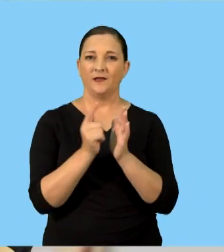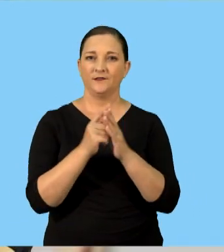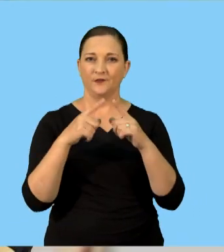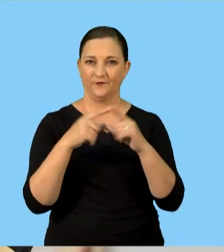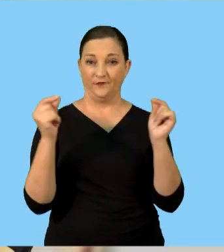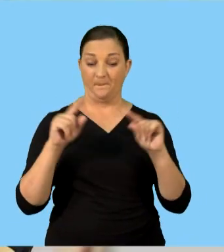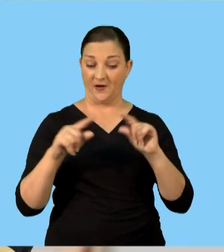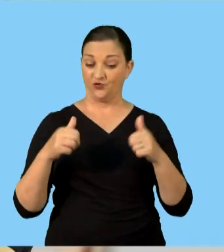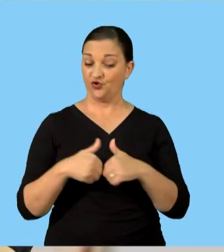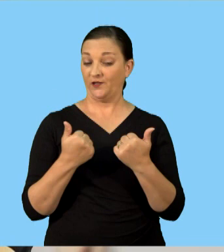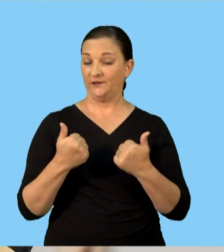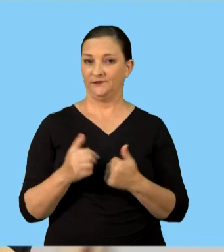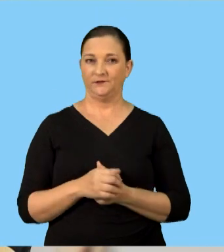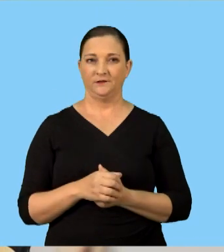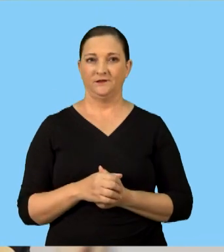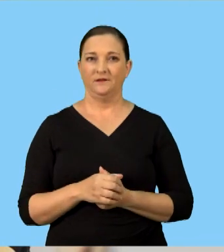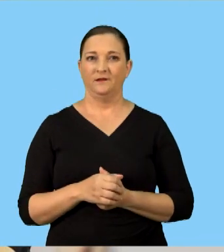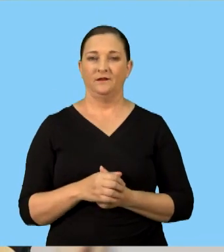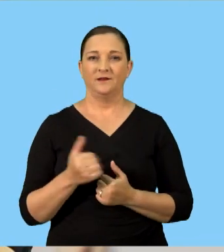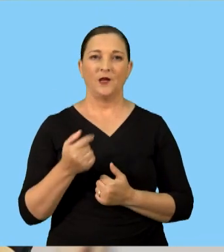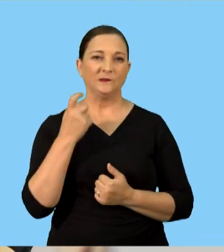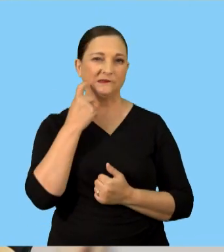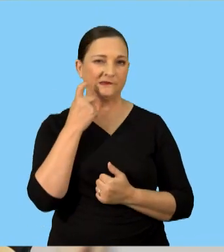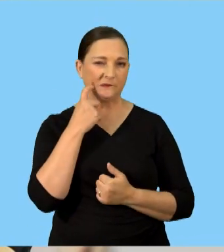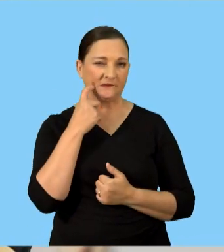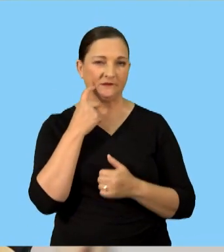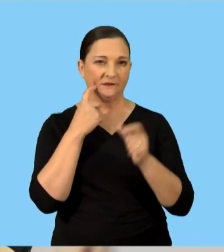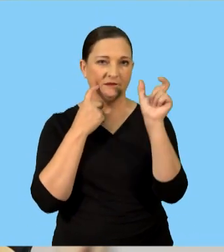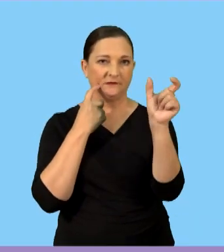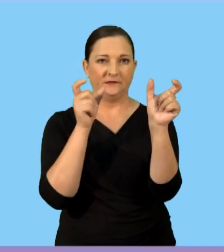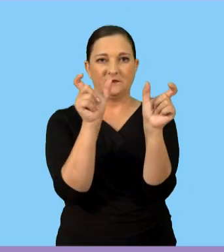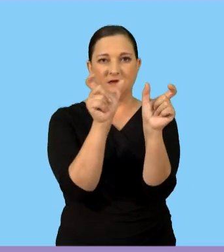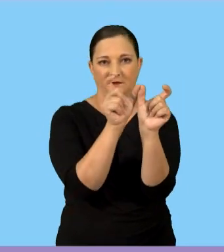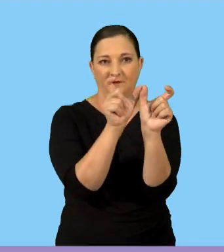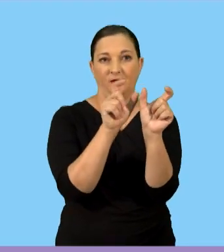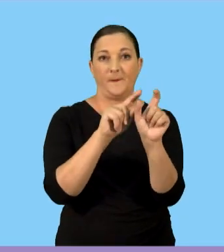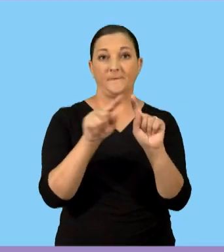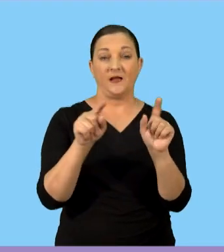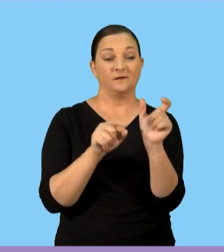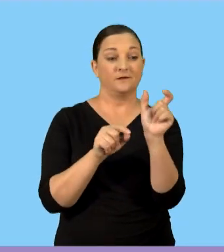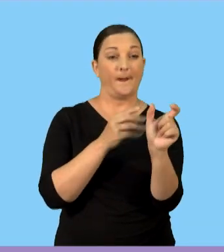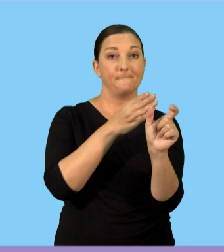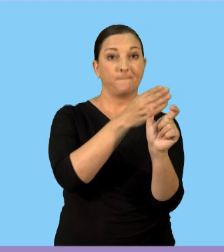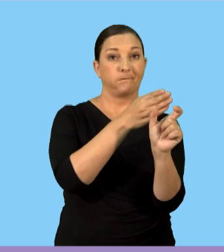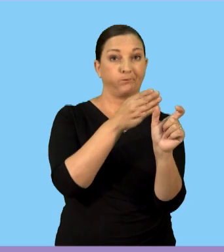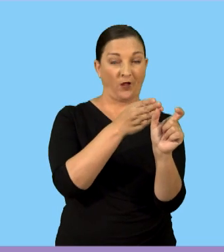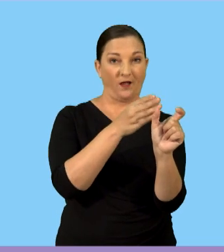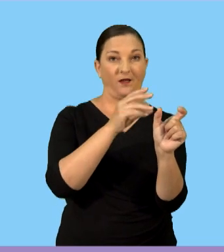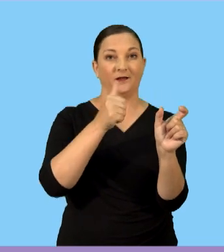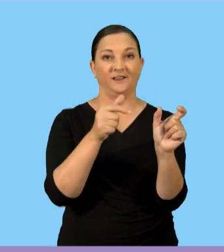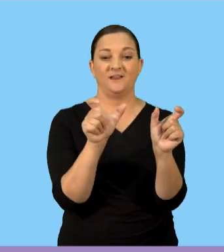exponents. Let's finish off our lesson with a challenge. So simplify the following product of